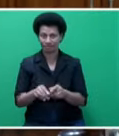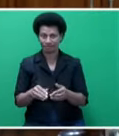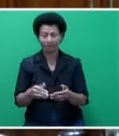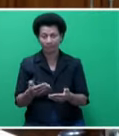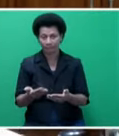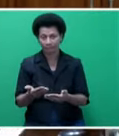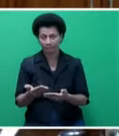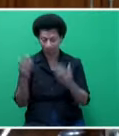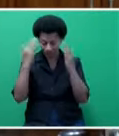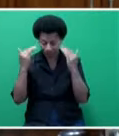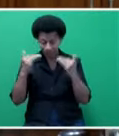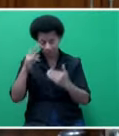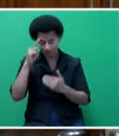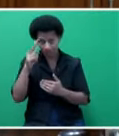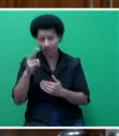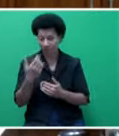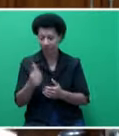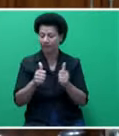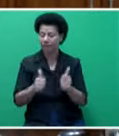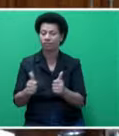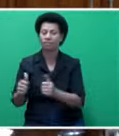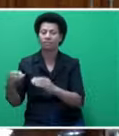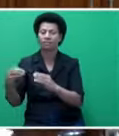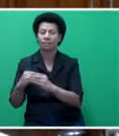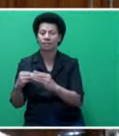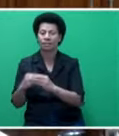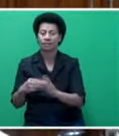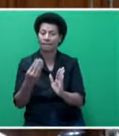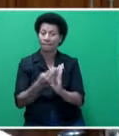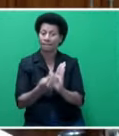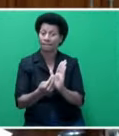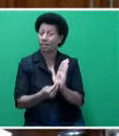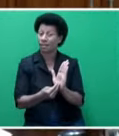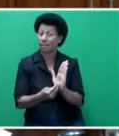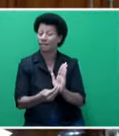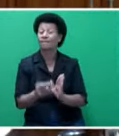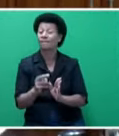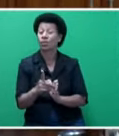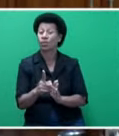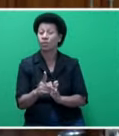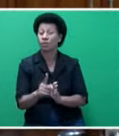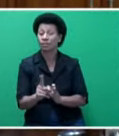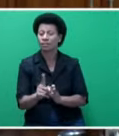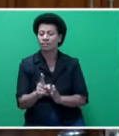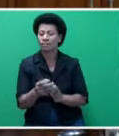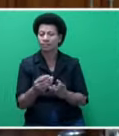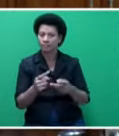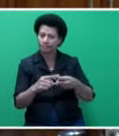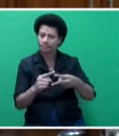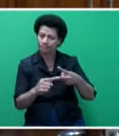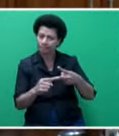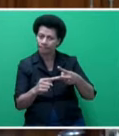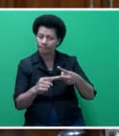sir, we've got an arrangement with the banks. The bill is essentially, Mr. Speaker, sir, it does two things.